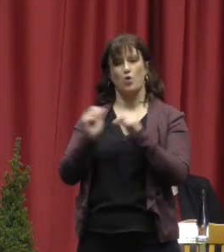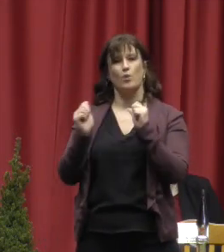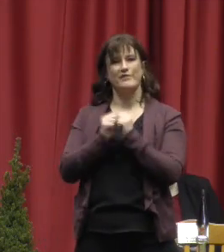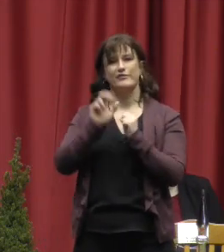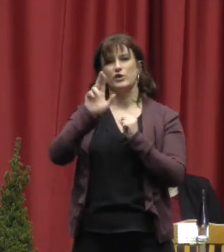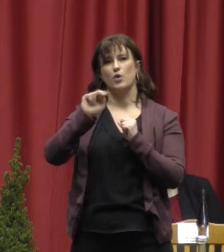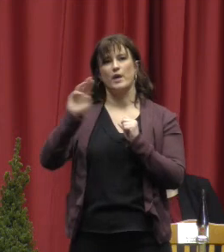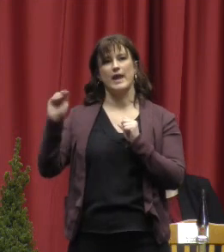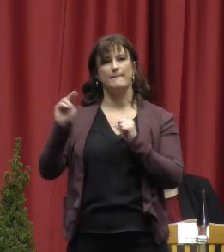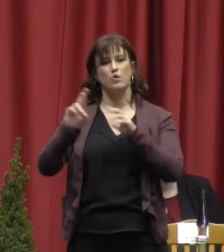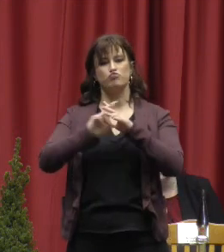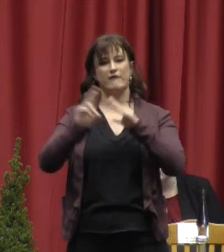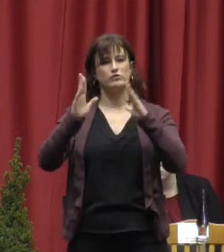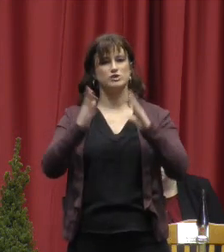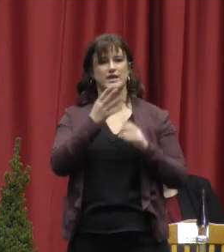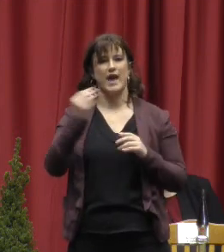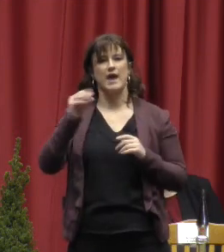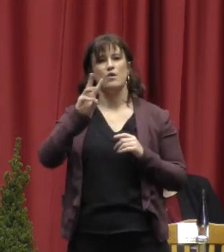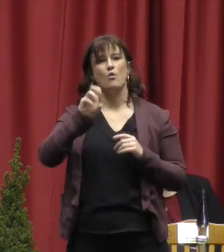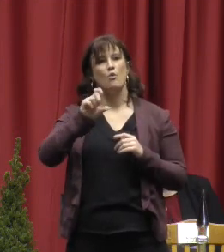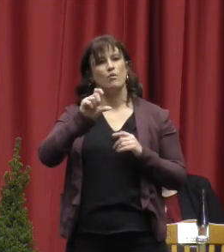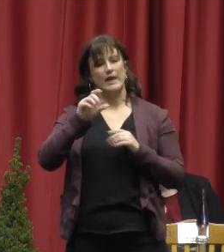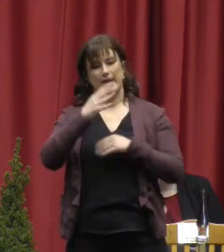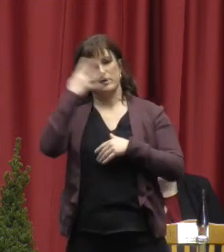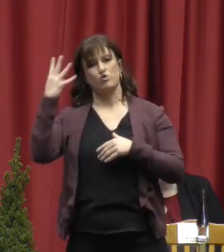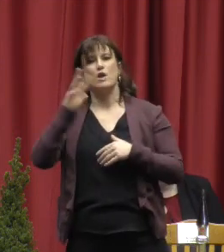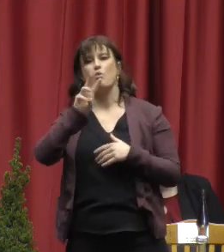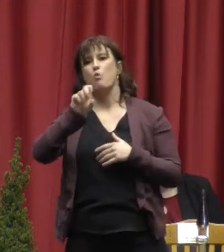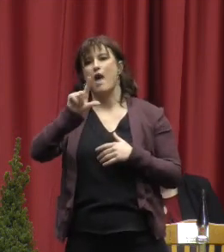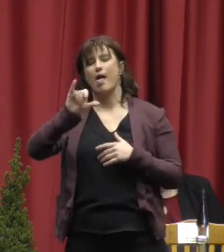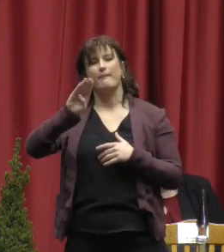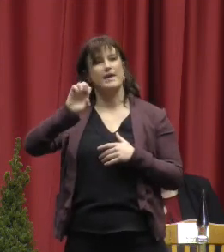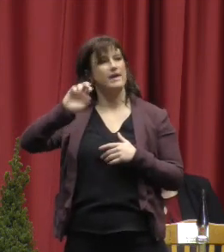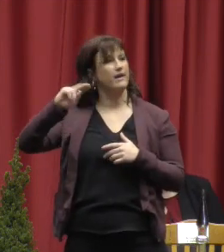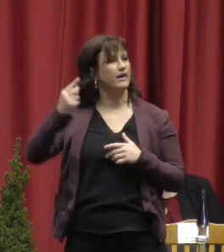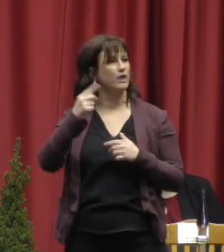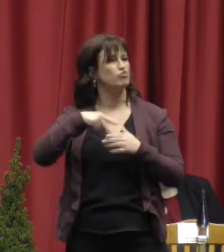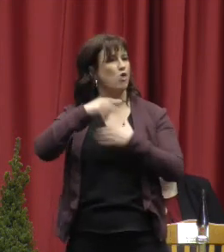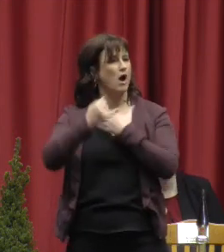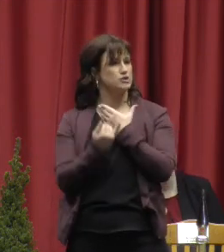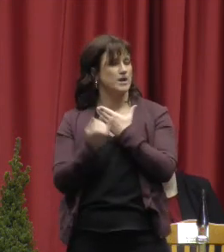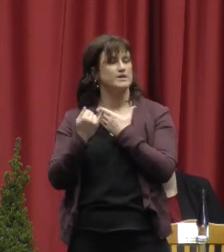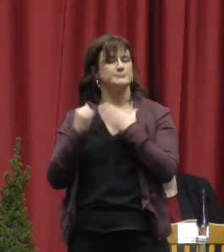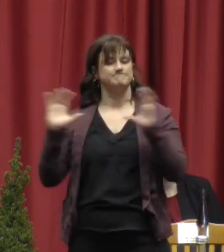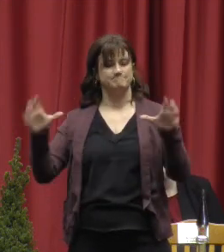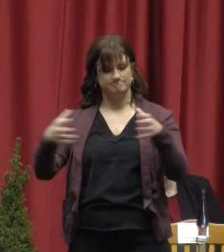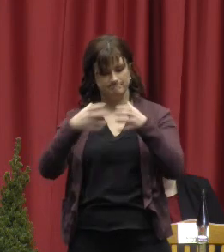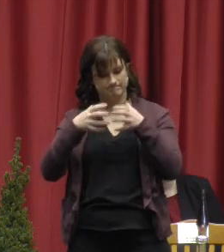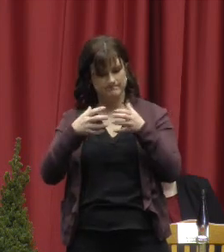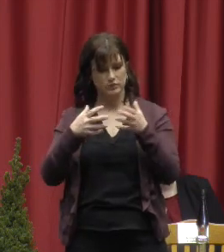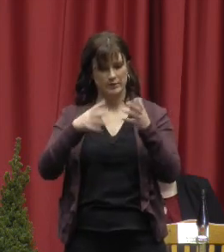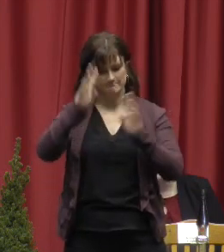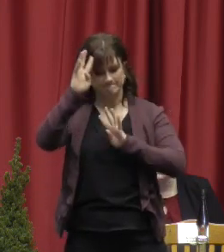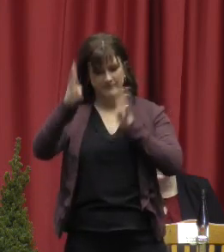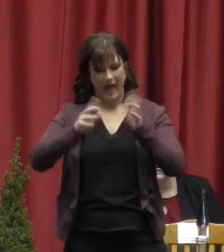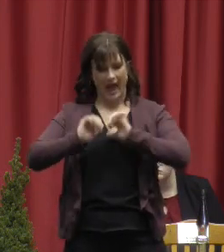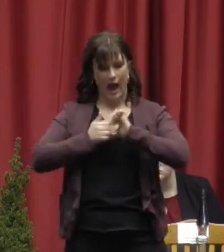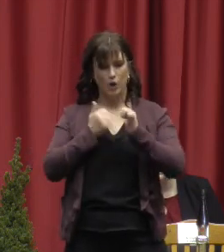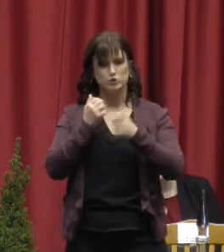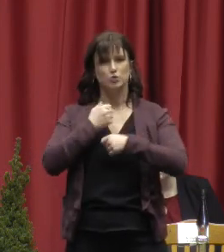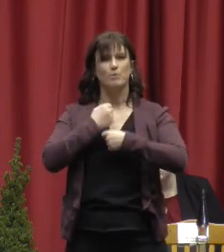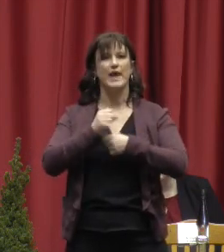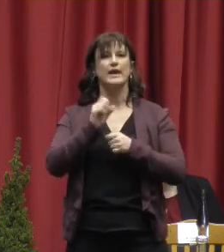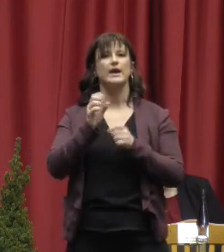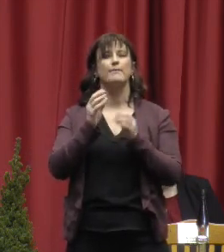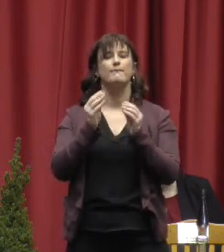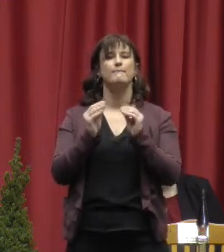together a group of Anderson contributors with the sole purpose of securing a brighter financial future for immigrants and their families. And no, I don't get